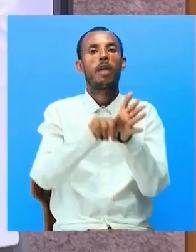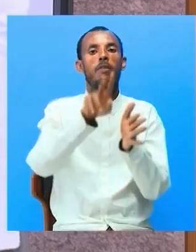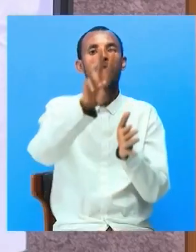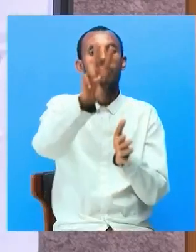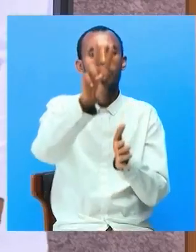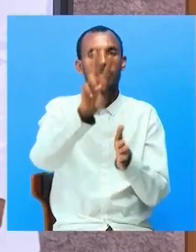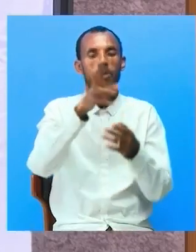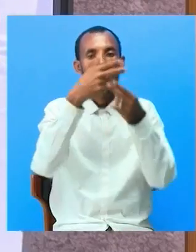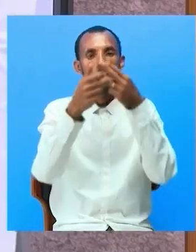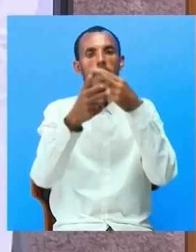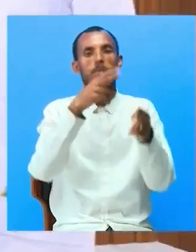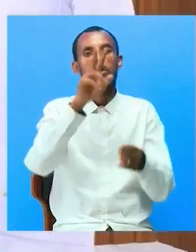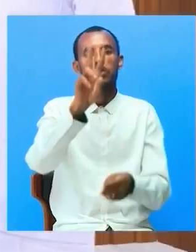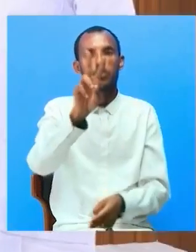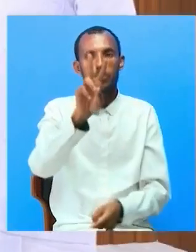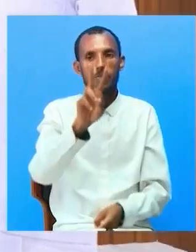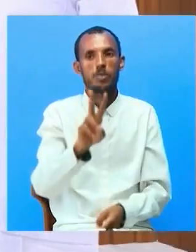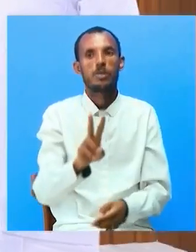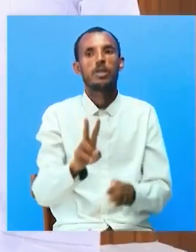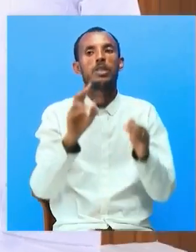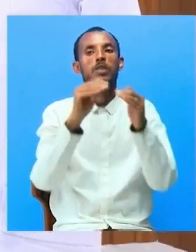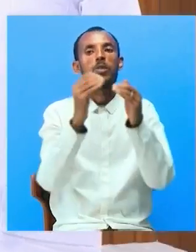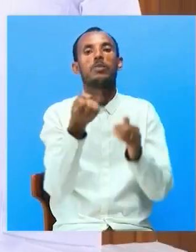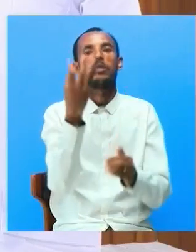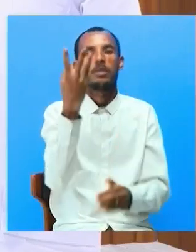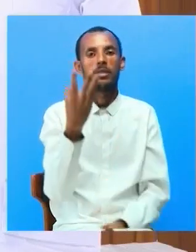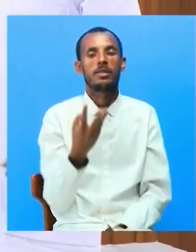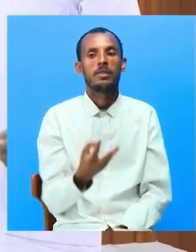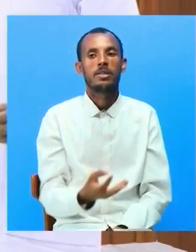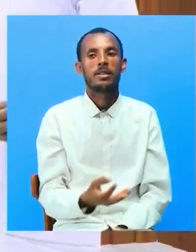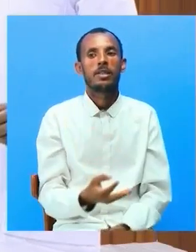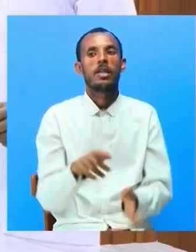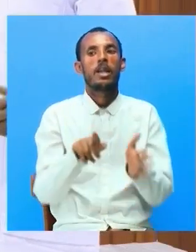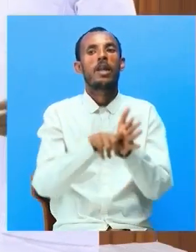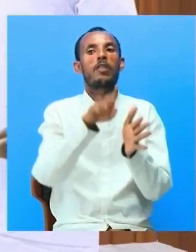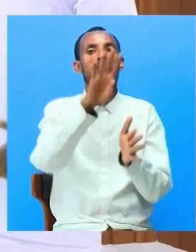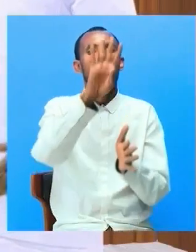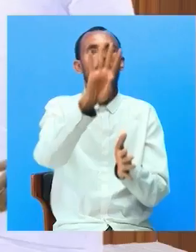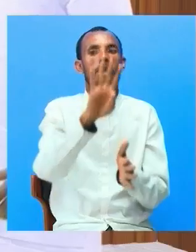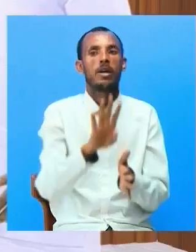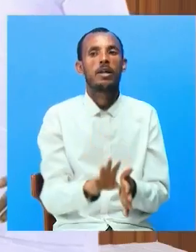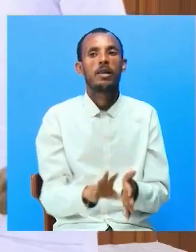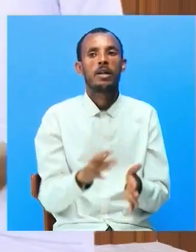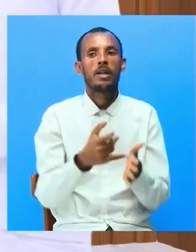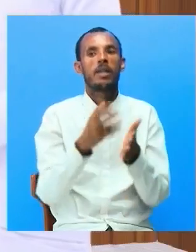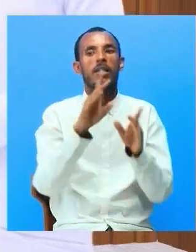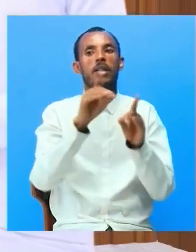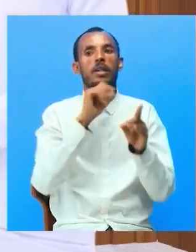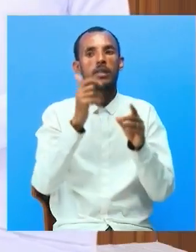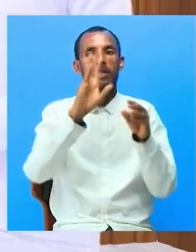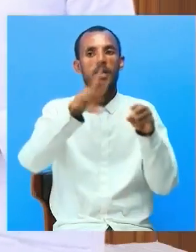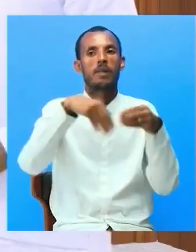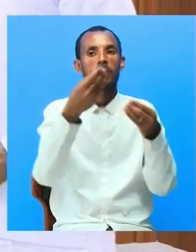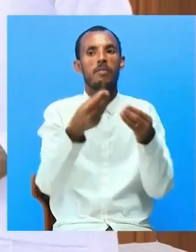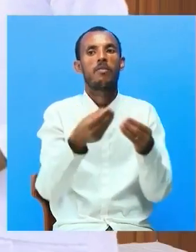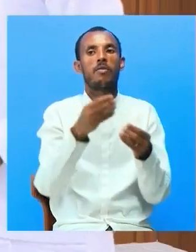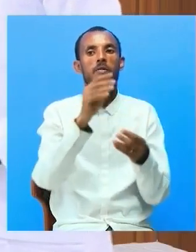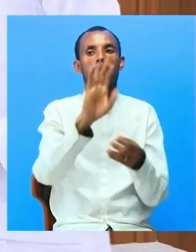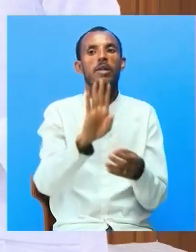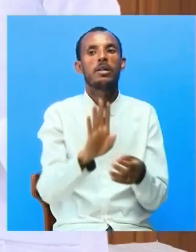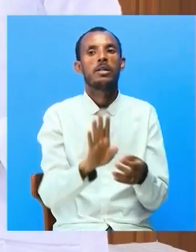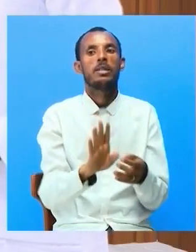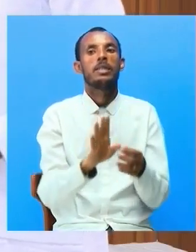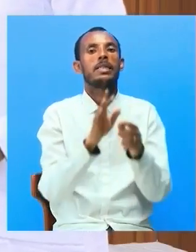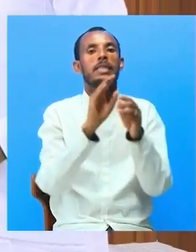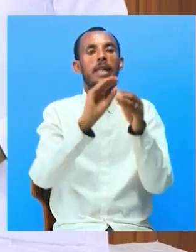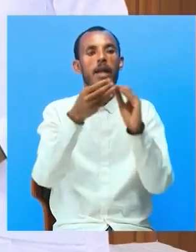negative 2 times 2, it gives us what? It gives us negative 4. It doesn't give us 4. So the number here